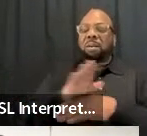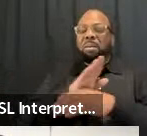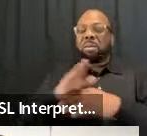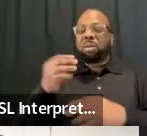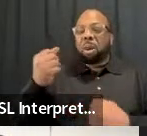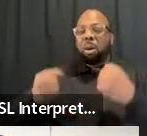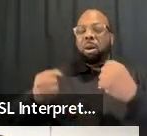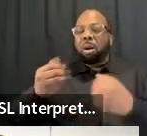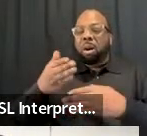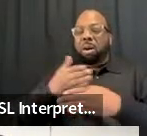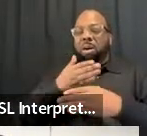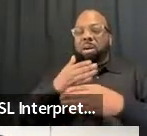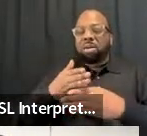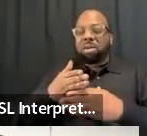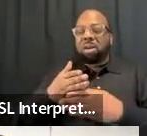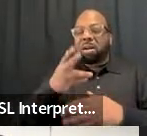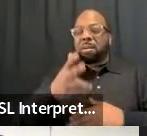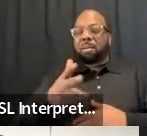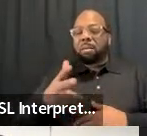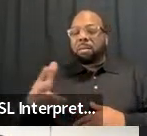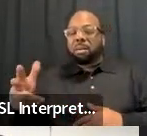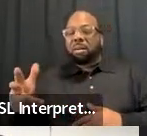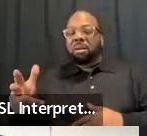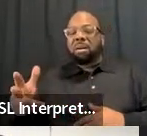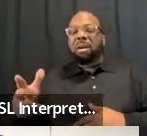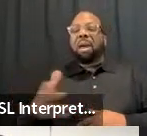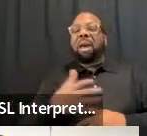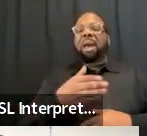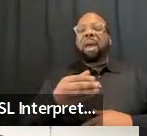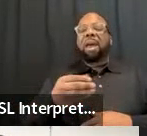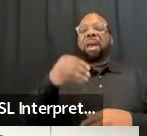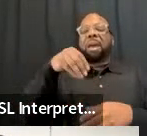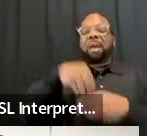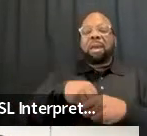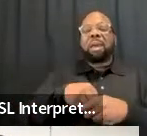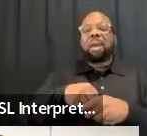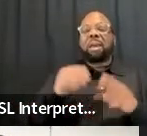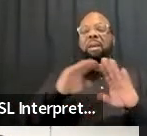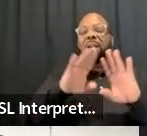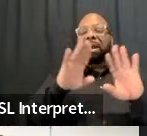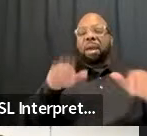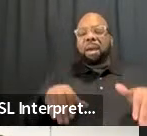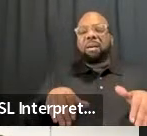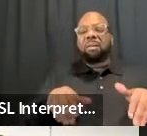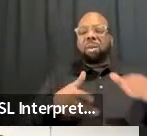vehicle in even a residential garage or lot.